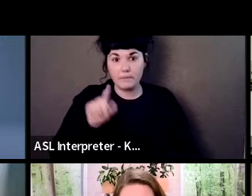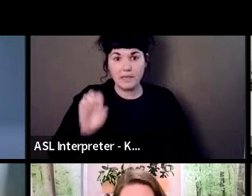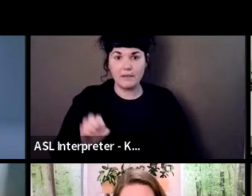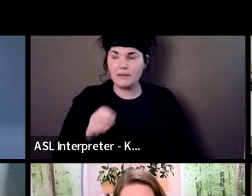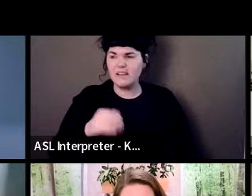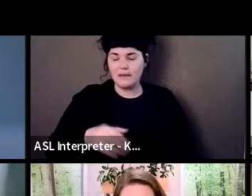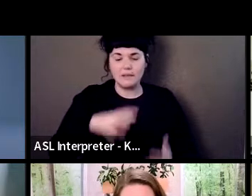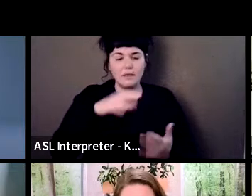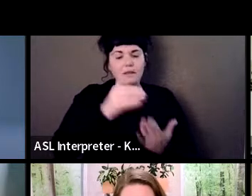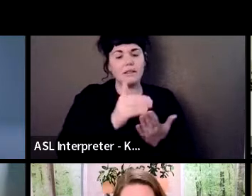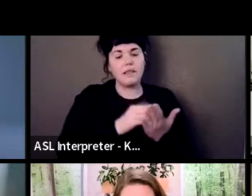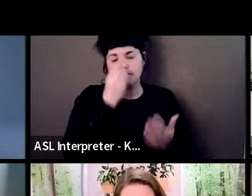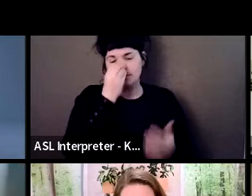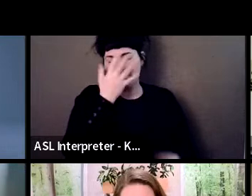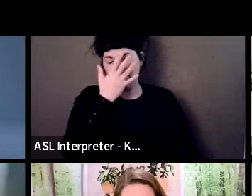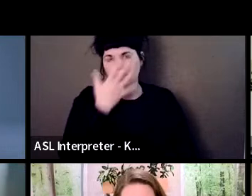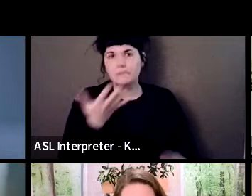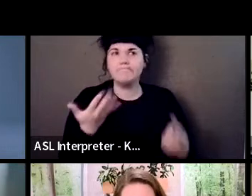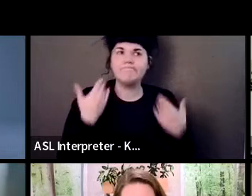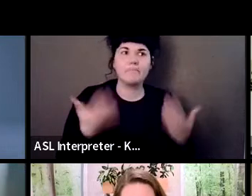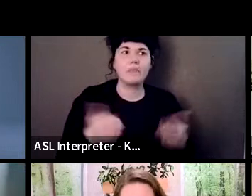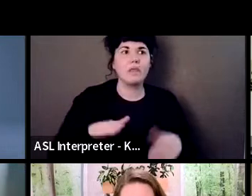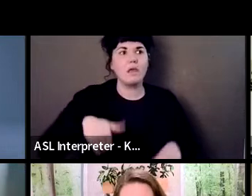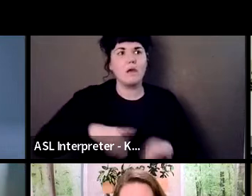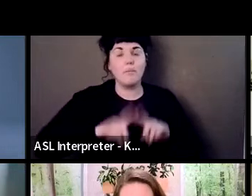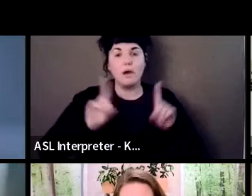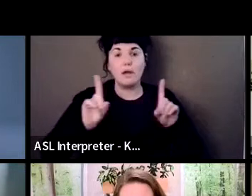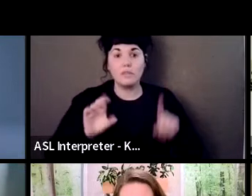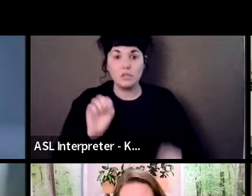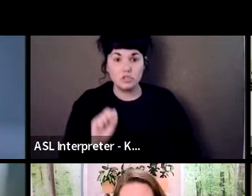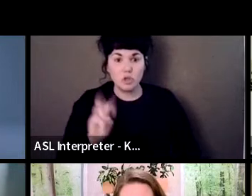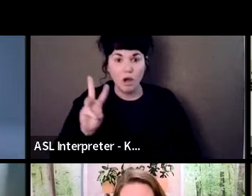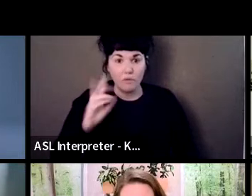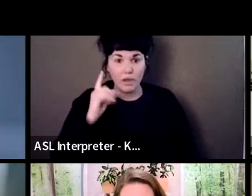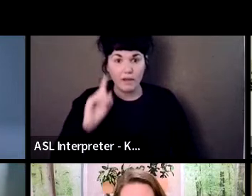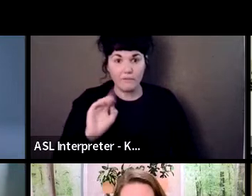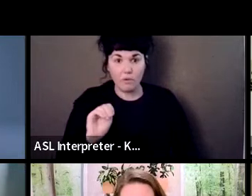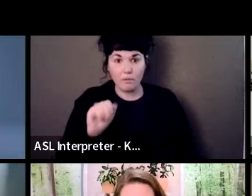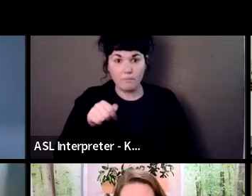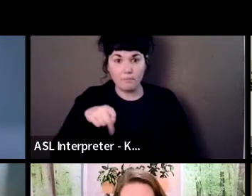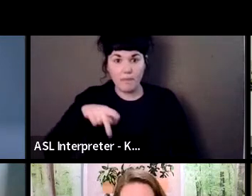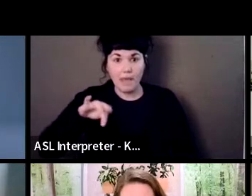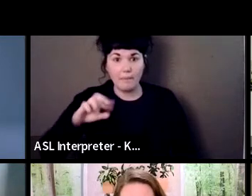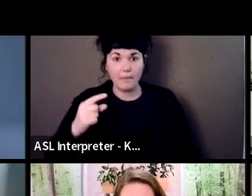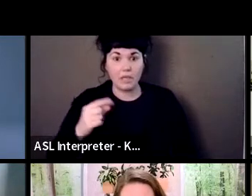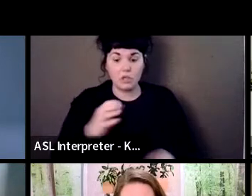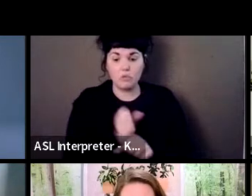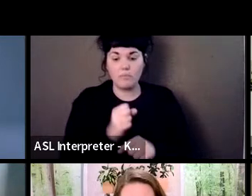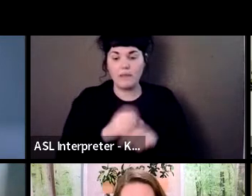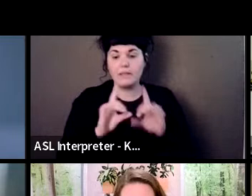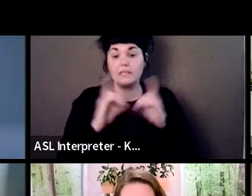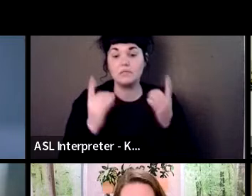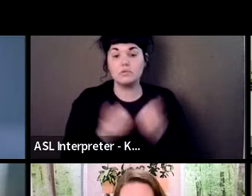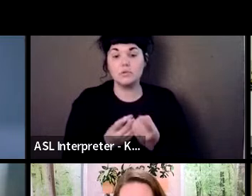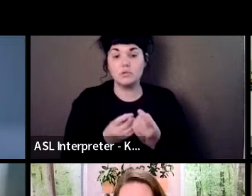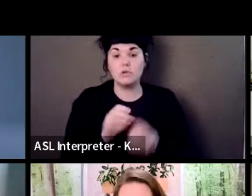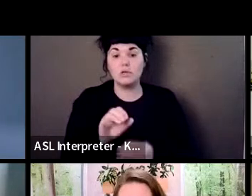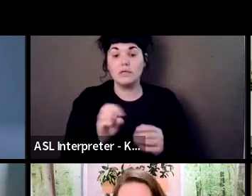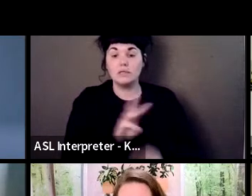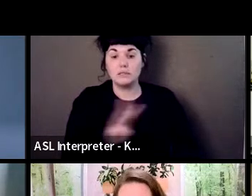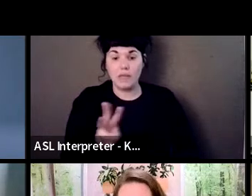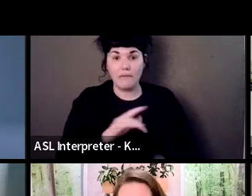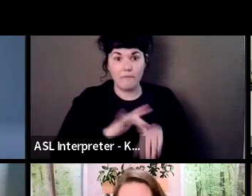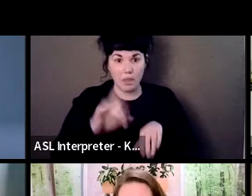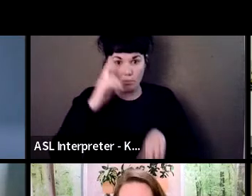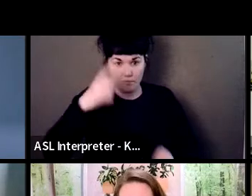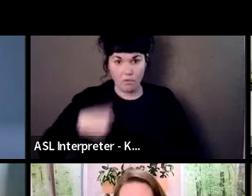my biggest lesson learned is about the software for mapping. It's, you know, you made the Districter site available for us, the public, and that was really cool. That